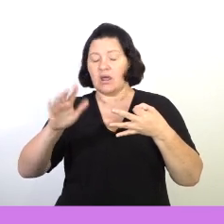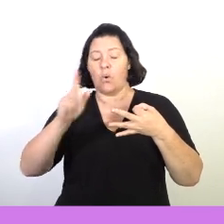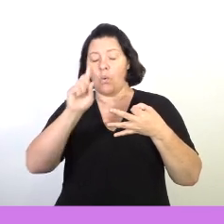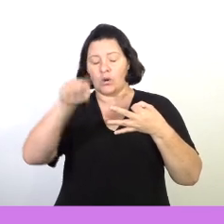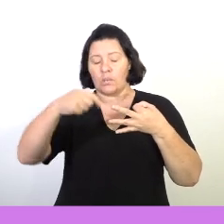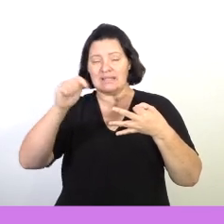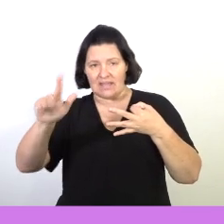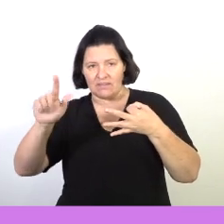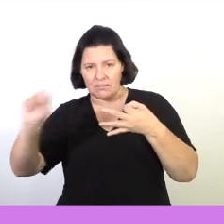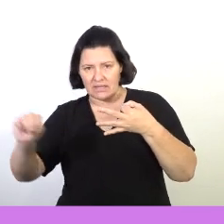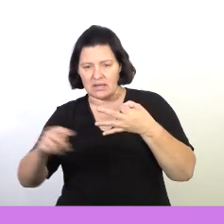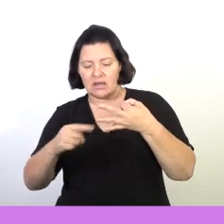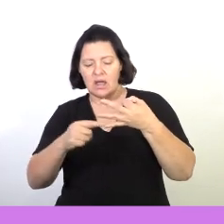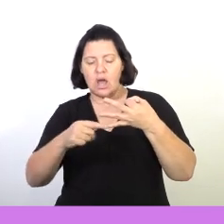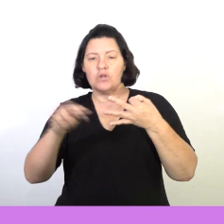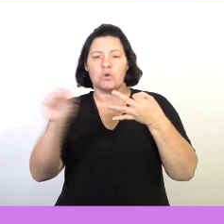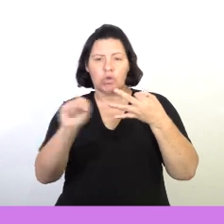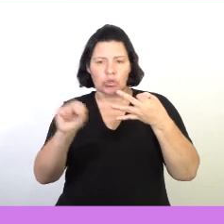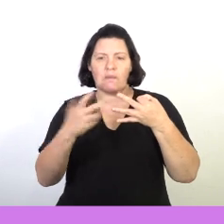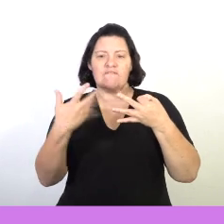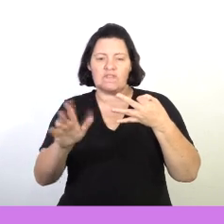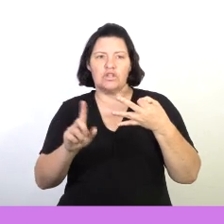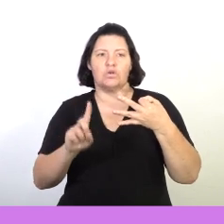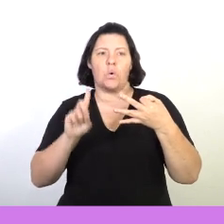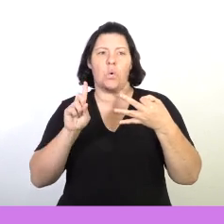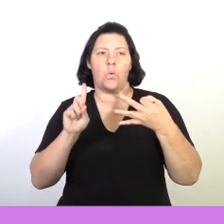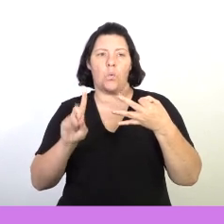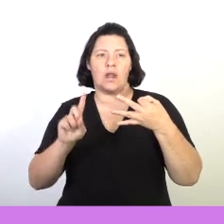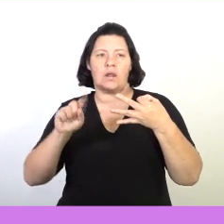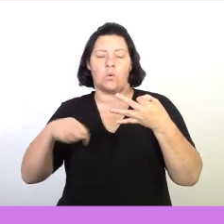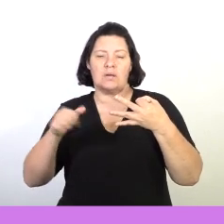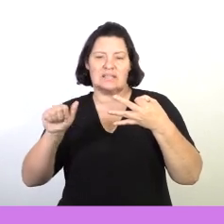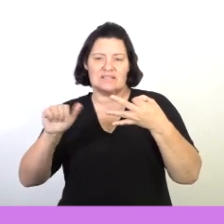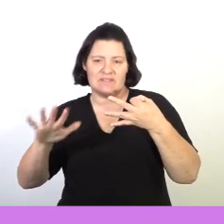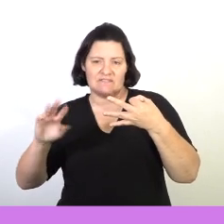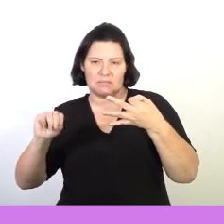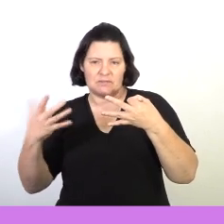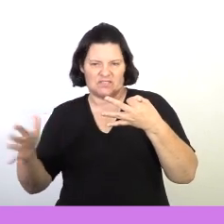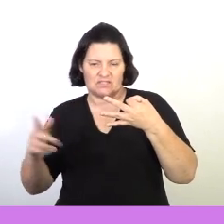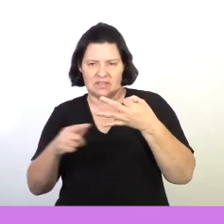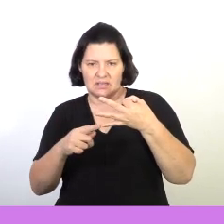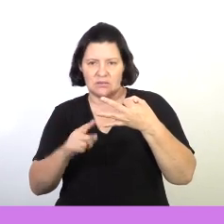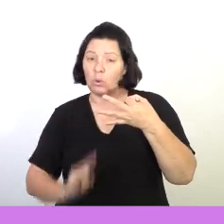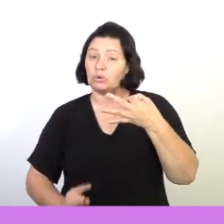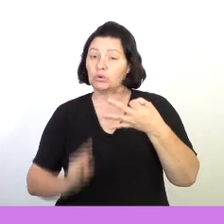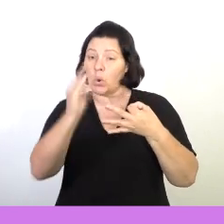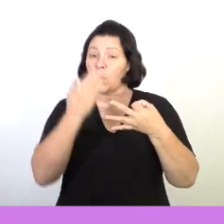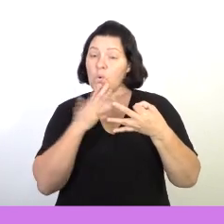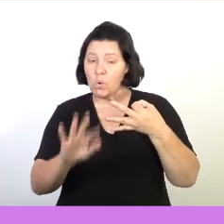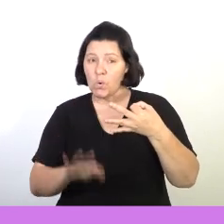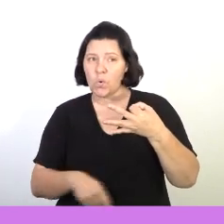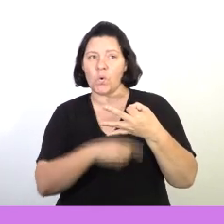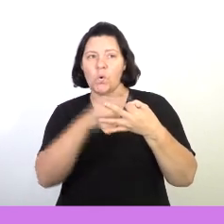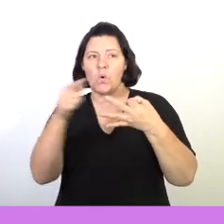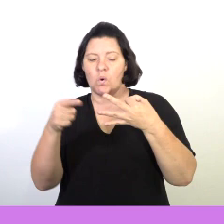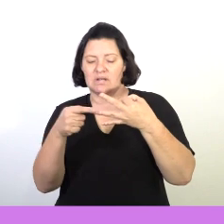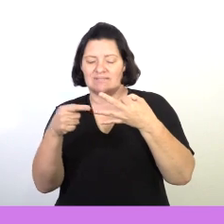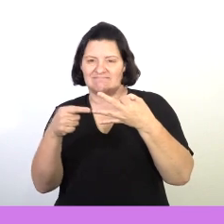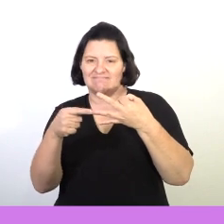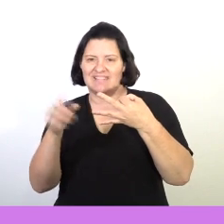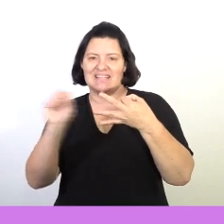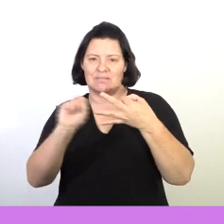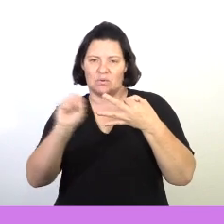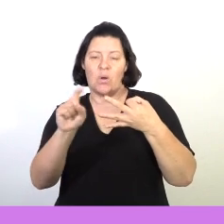was already in meters. So which one is the highest? So it says here the tallest is